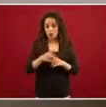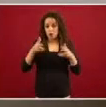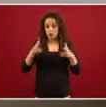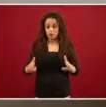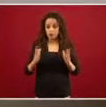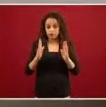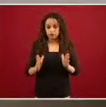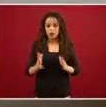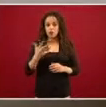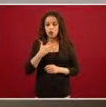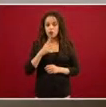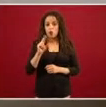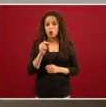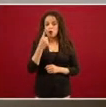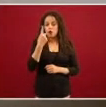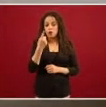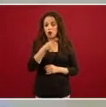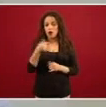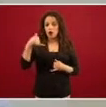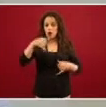time I checked, had